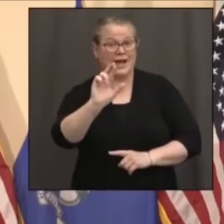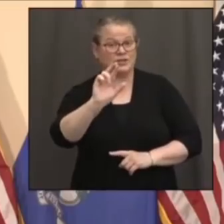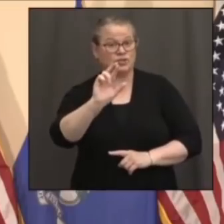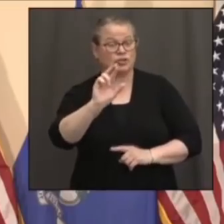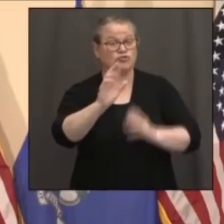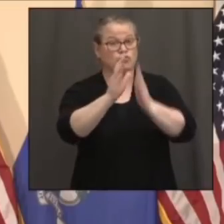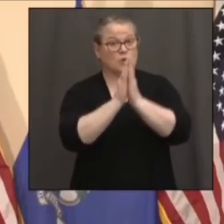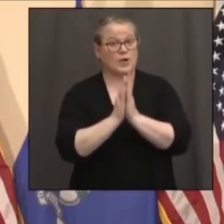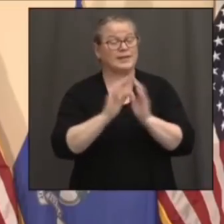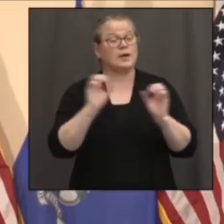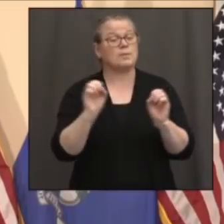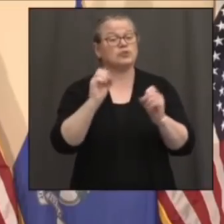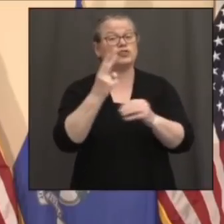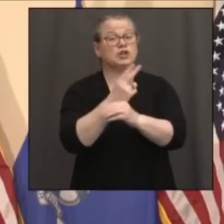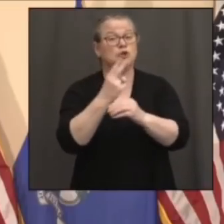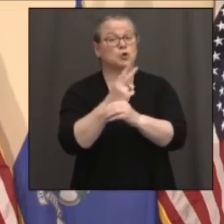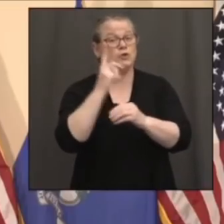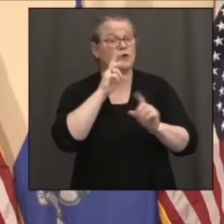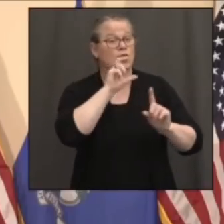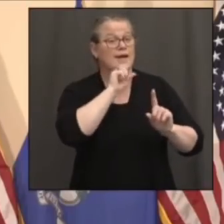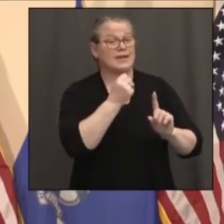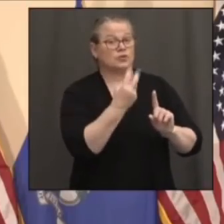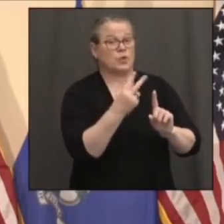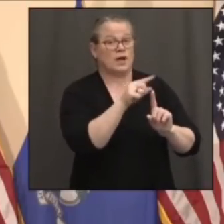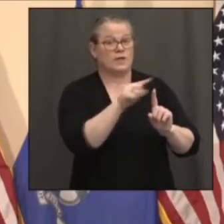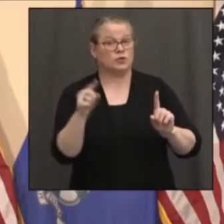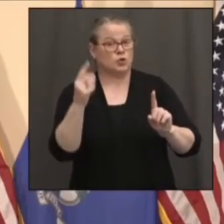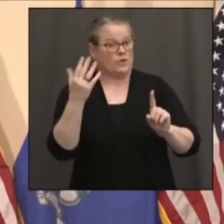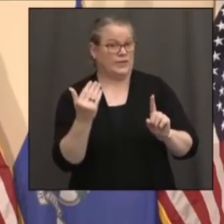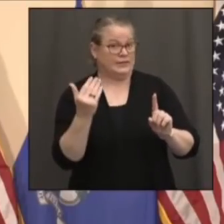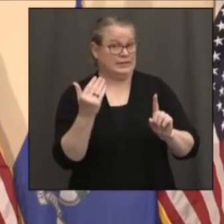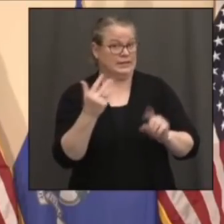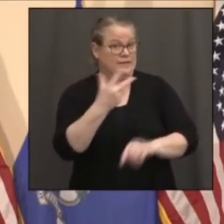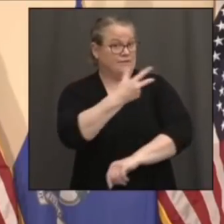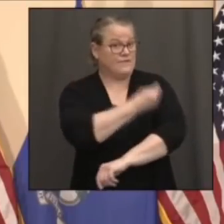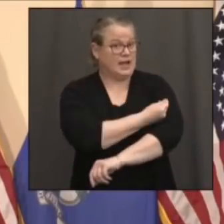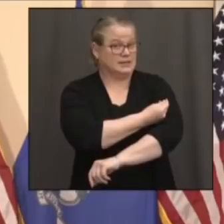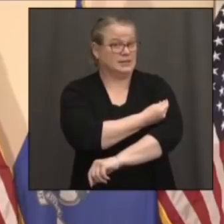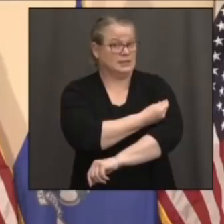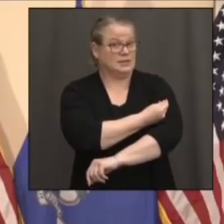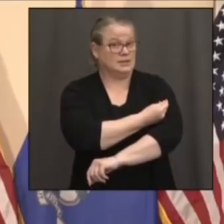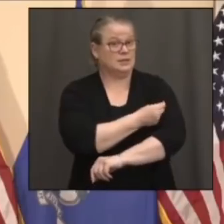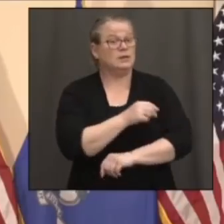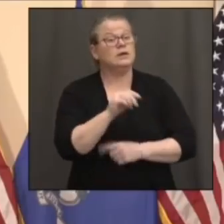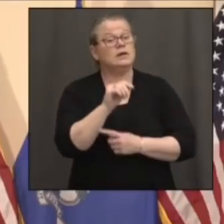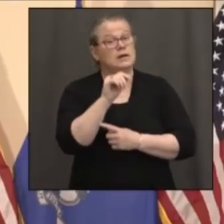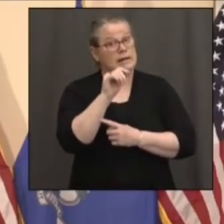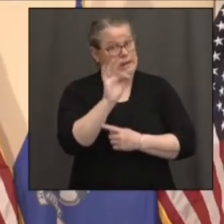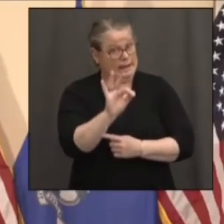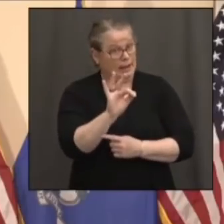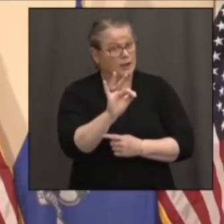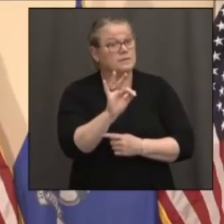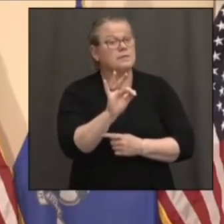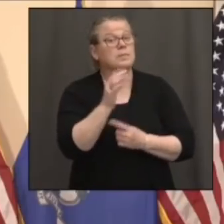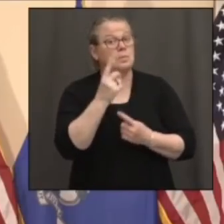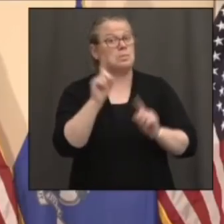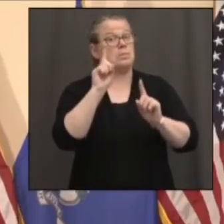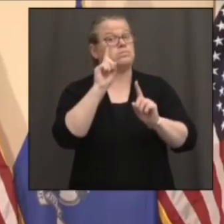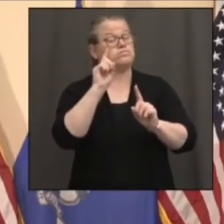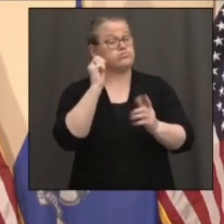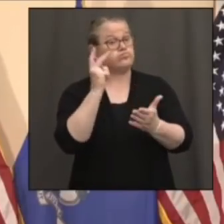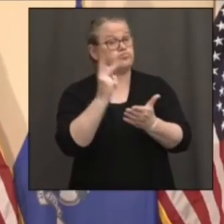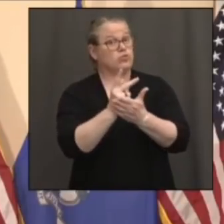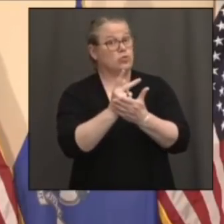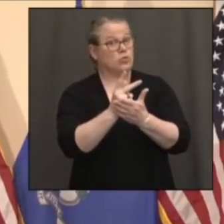vaccinations, that vaccine for ages 12 to 15. If that does come into play, are there any plans to set